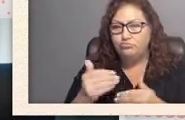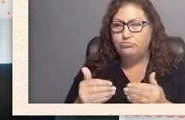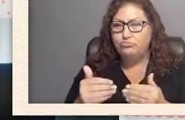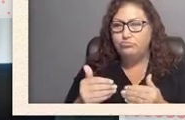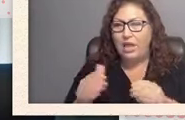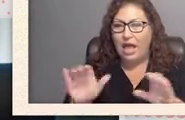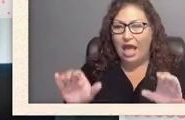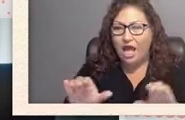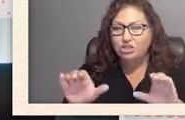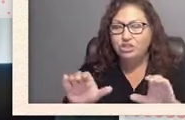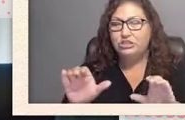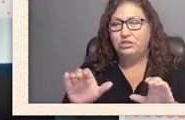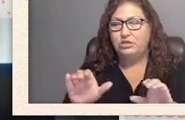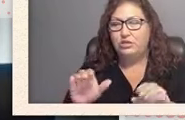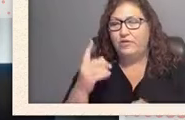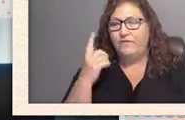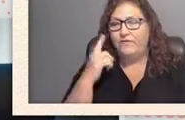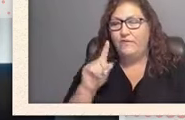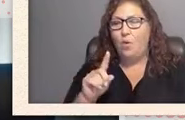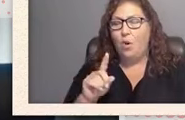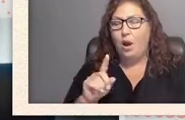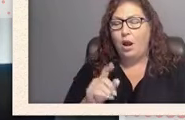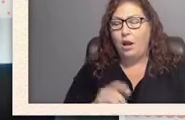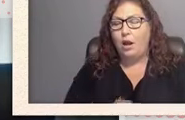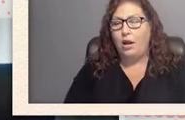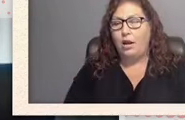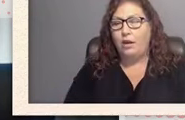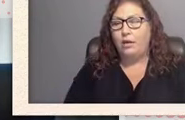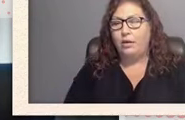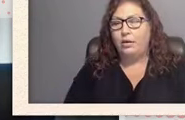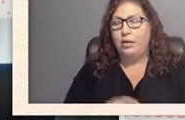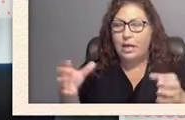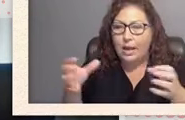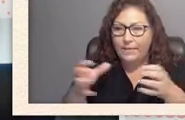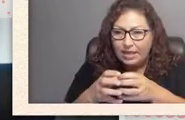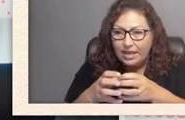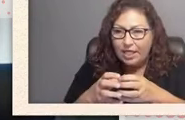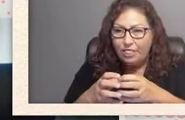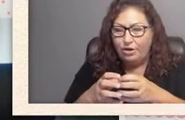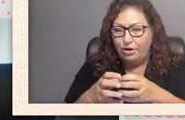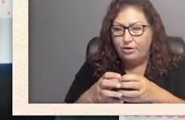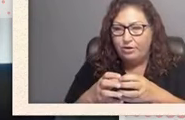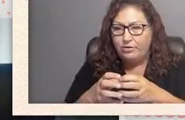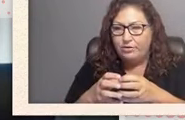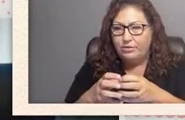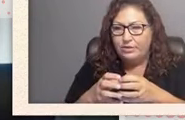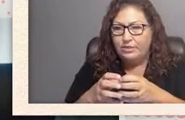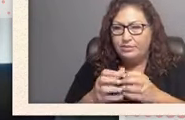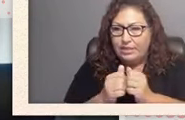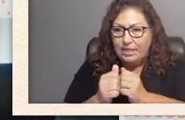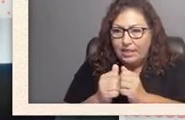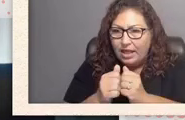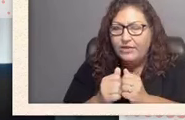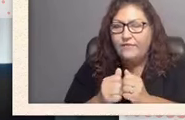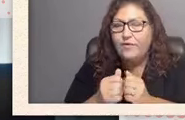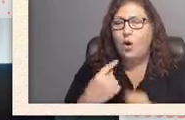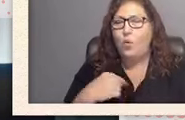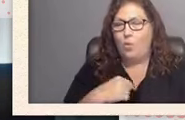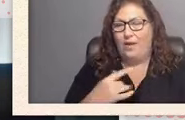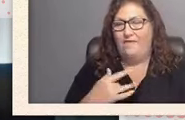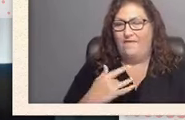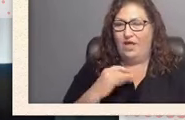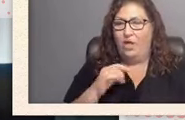action as far as coming together as a collective, and we felt the time was